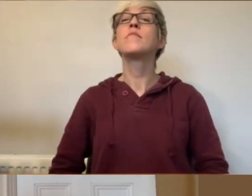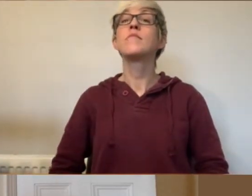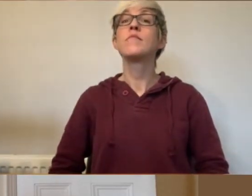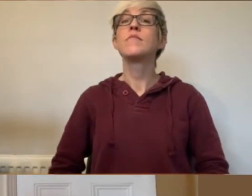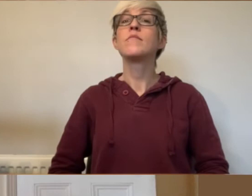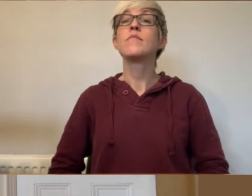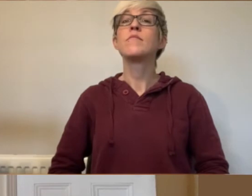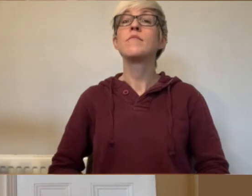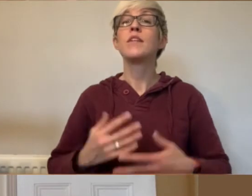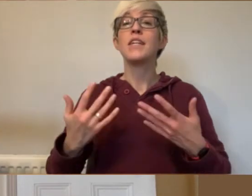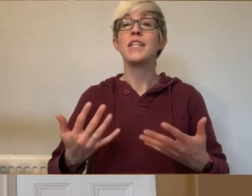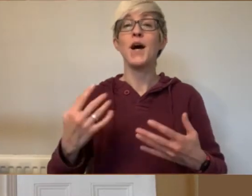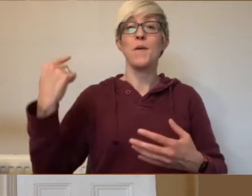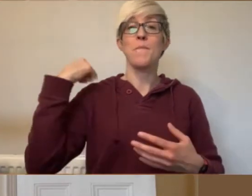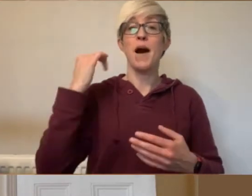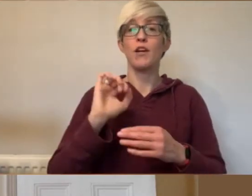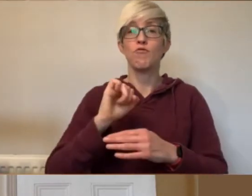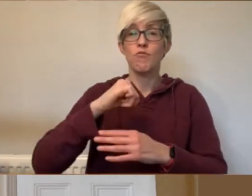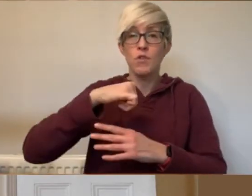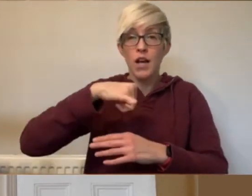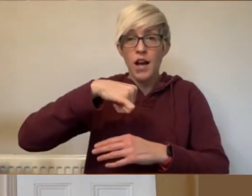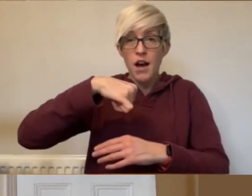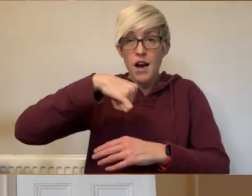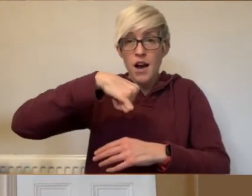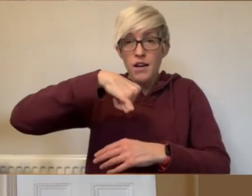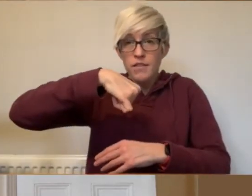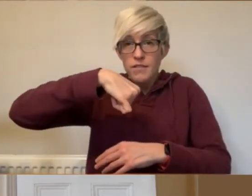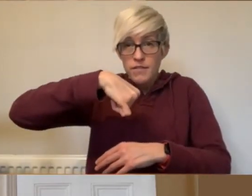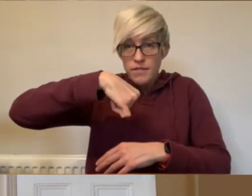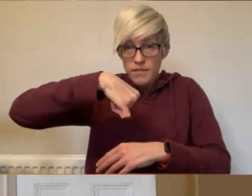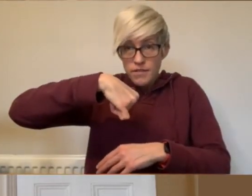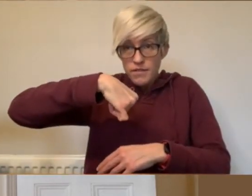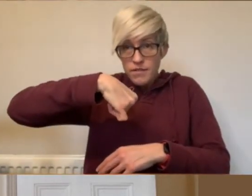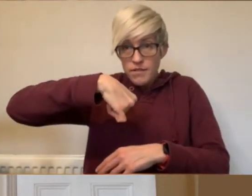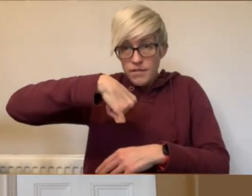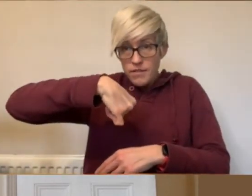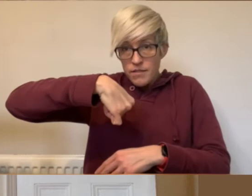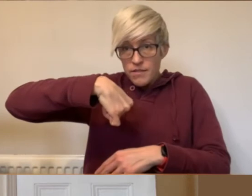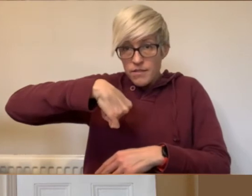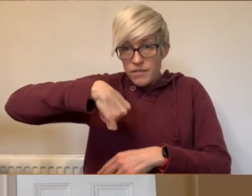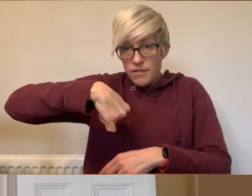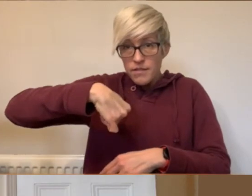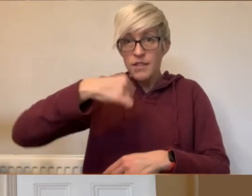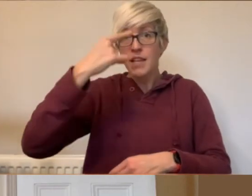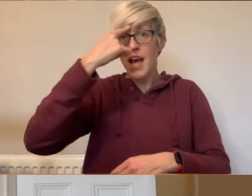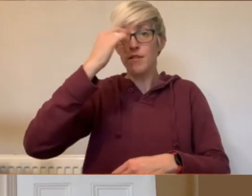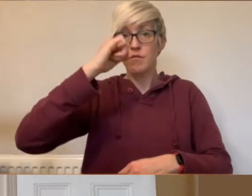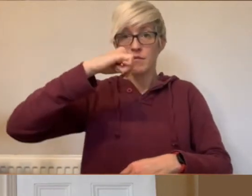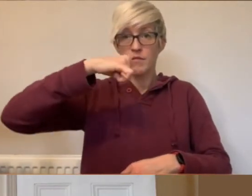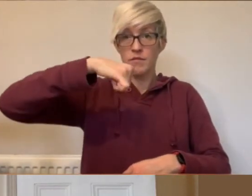We will then round the back, press the back all the way up towards the ceiling.